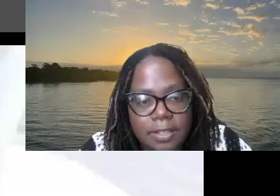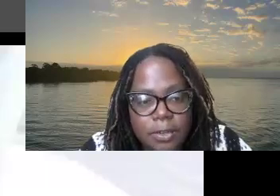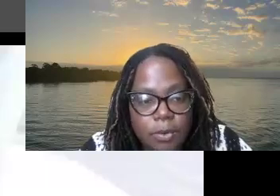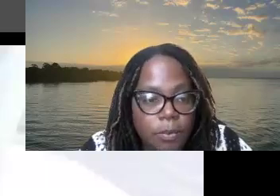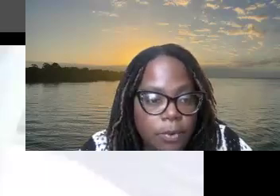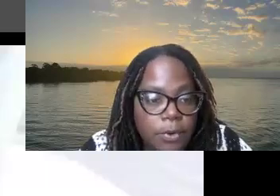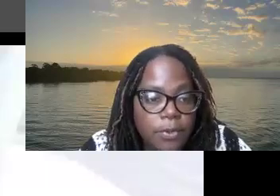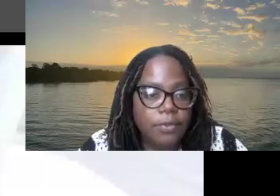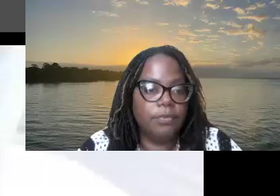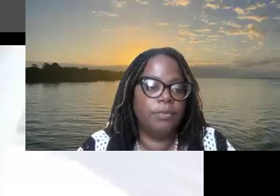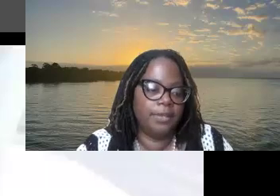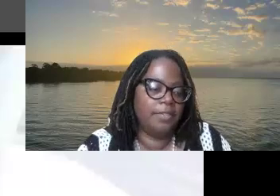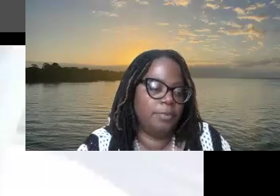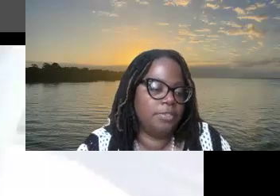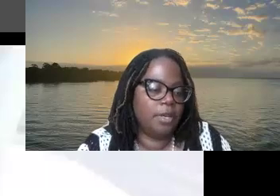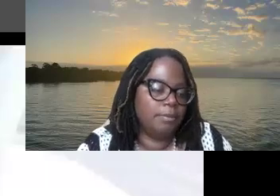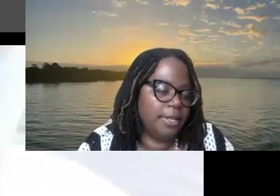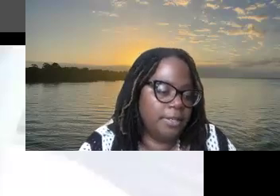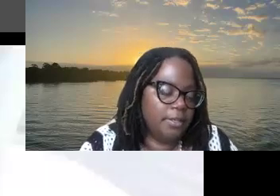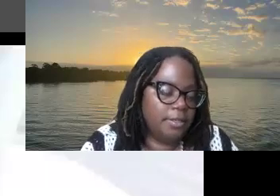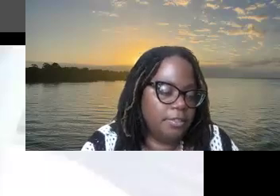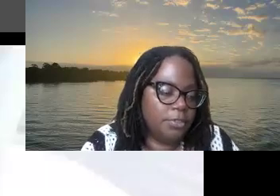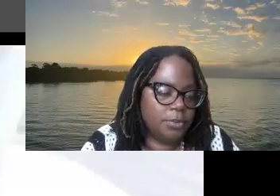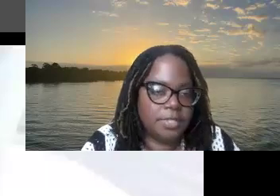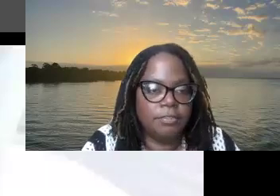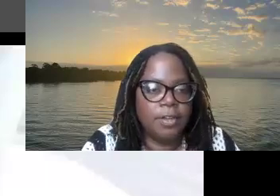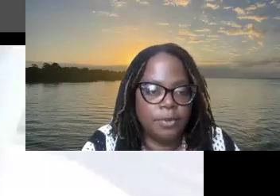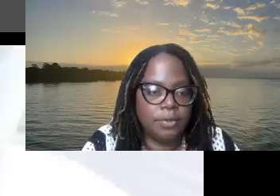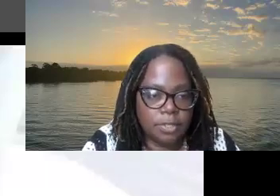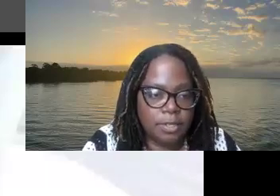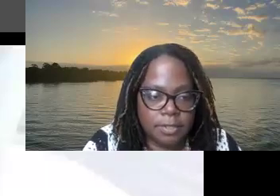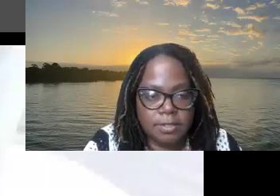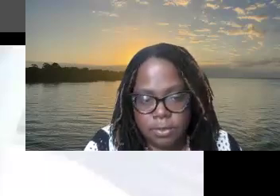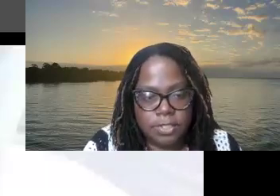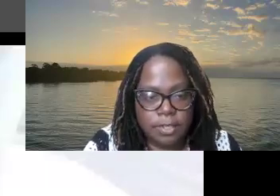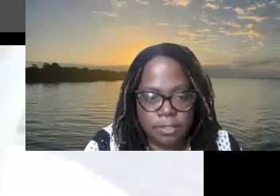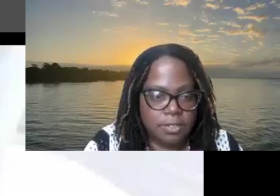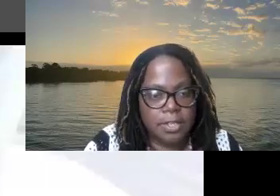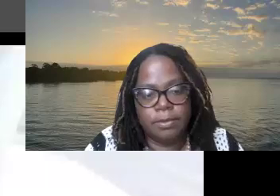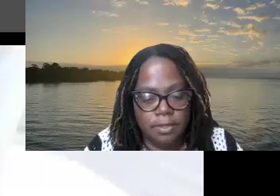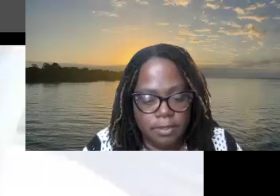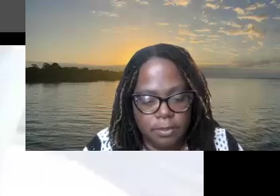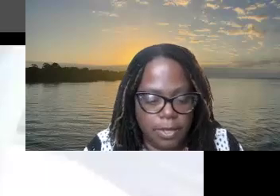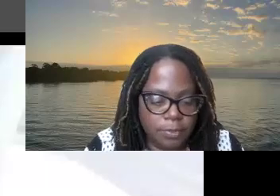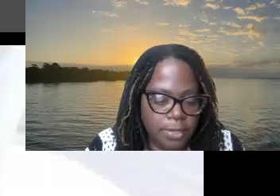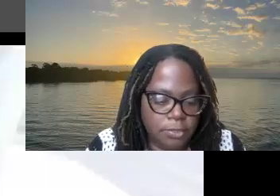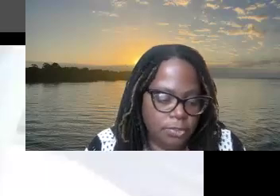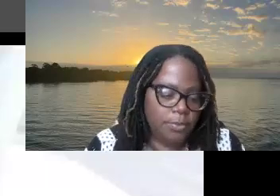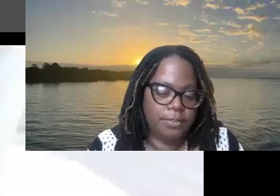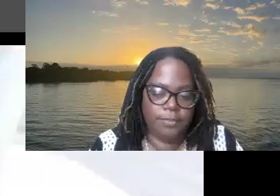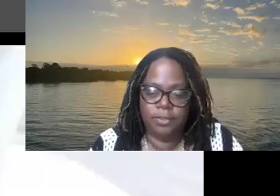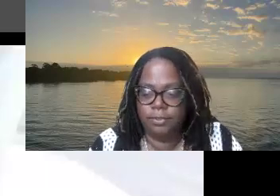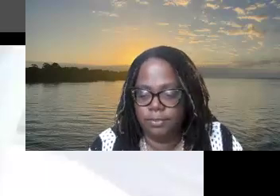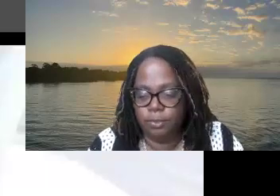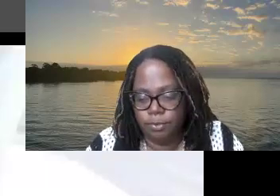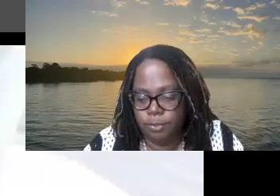to relate, or how they've been taught by an individual, say a father has taught this to a son, this is how you have to manage